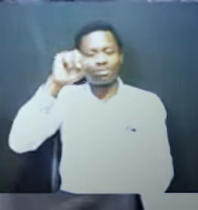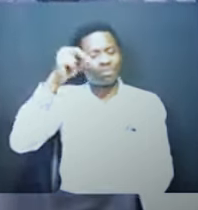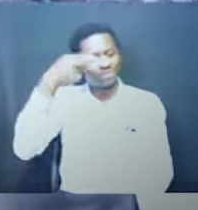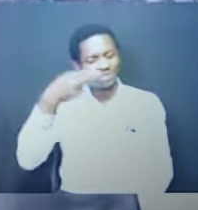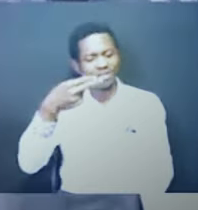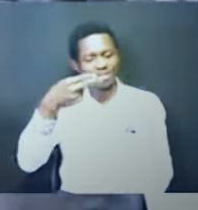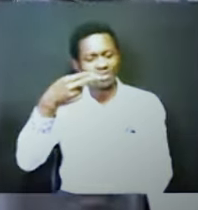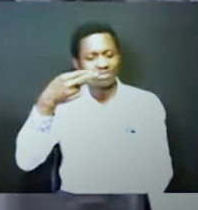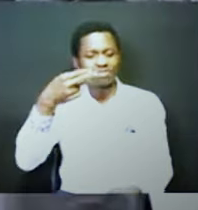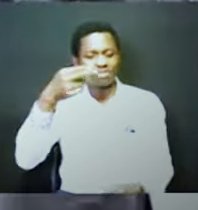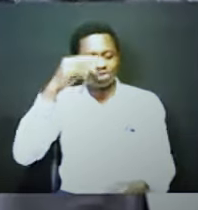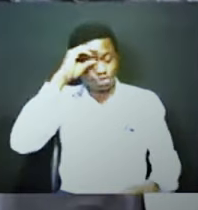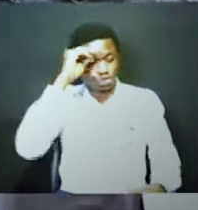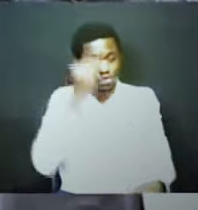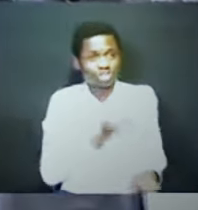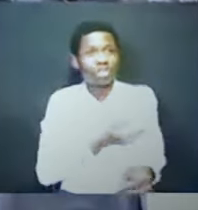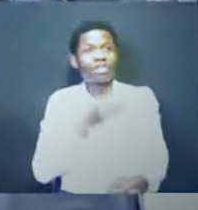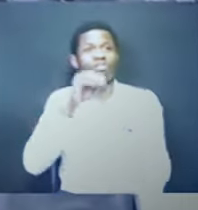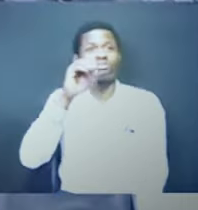the